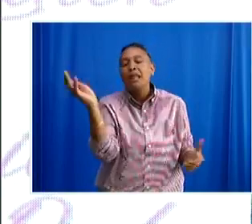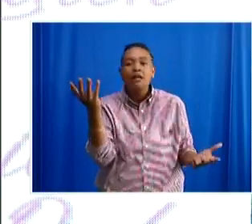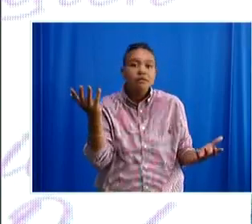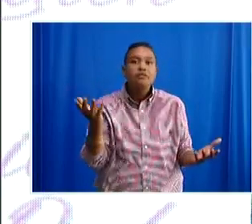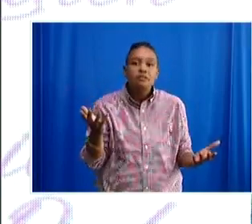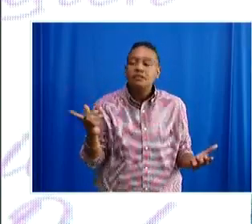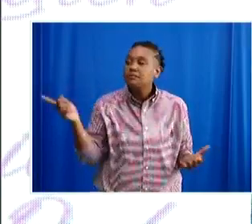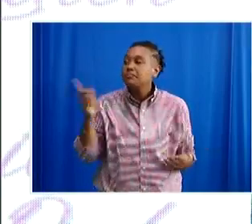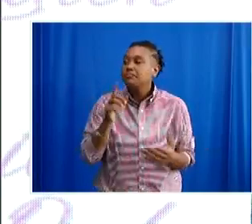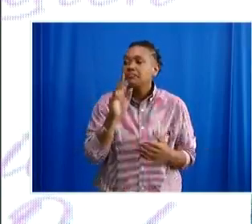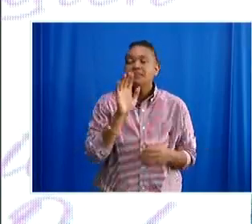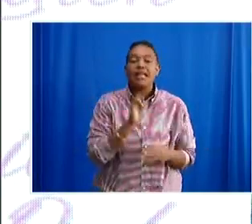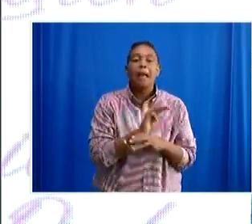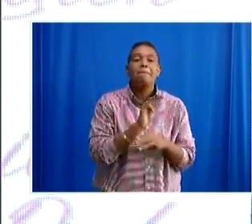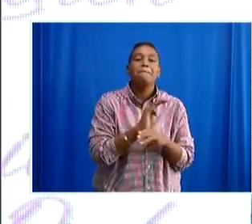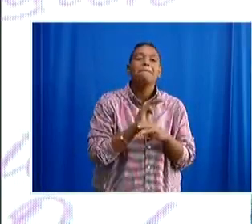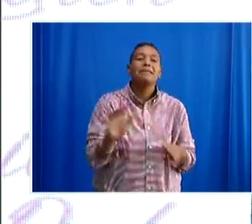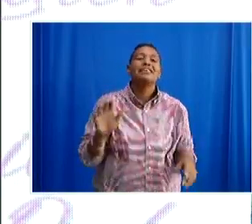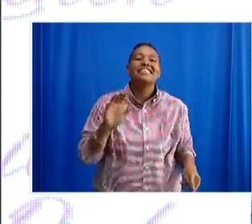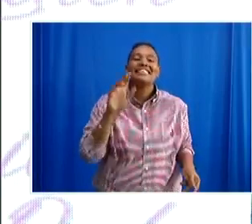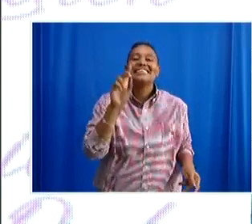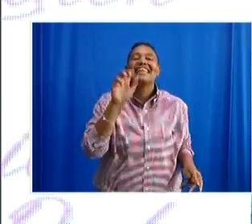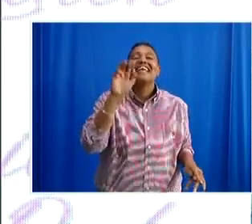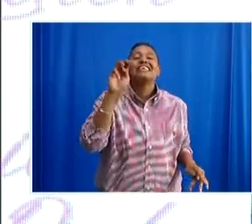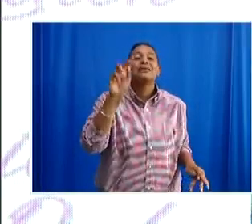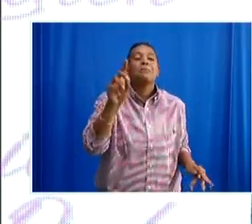Minister Mackenzie, rather,